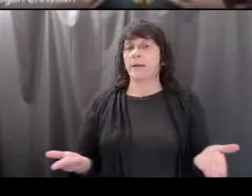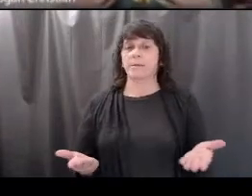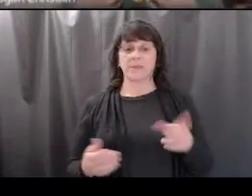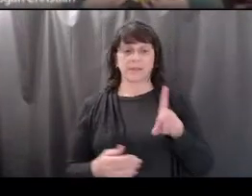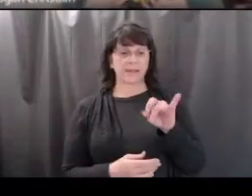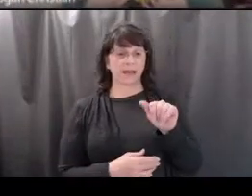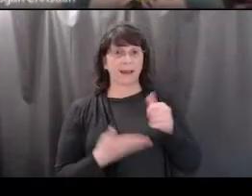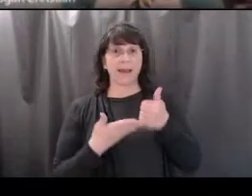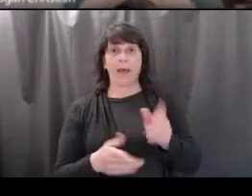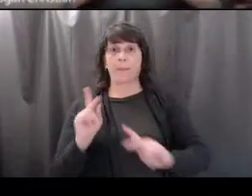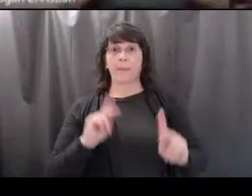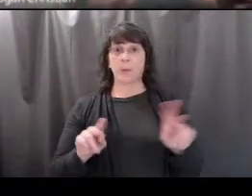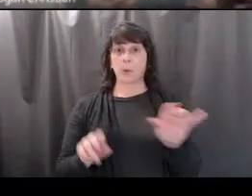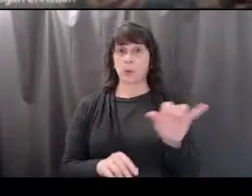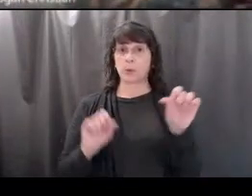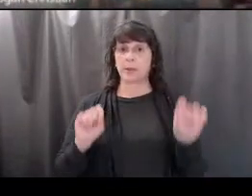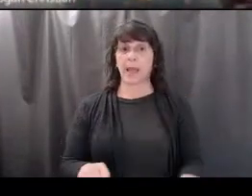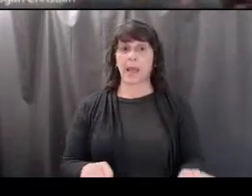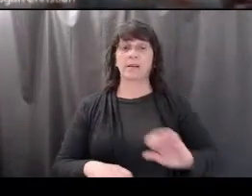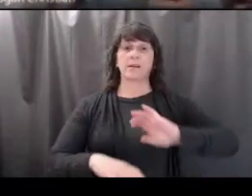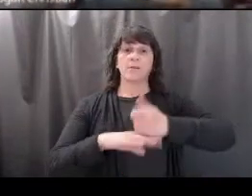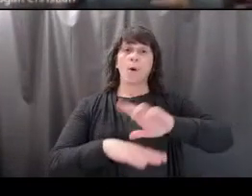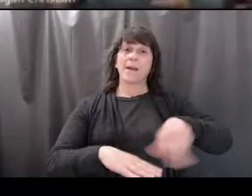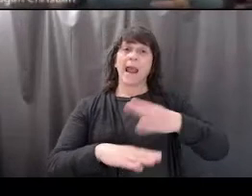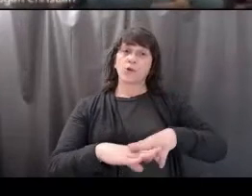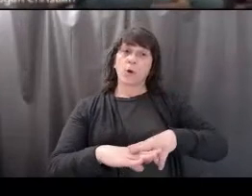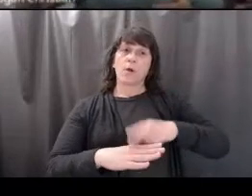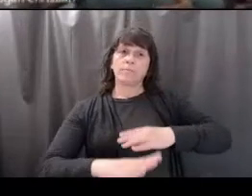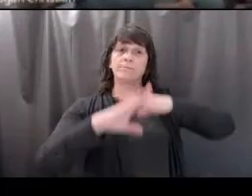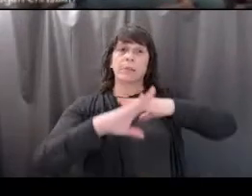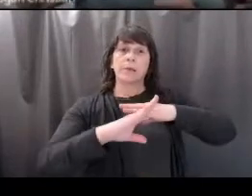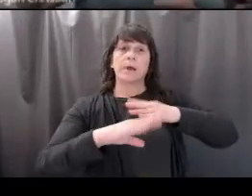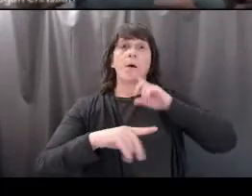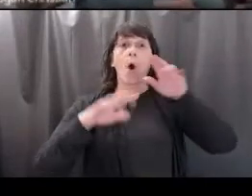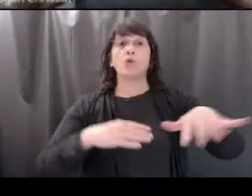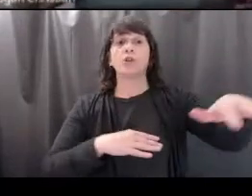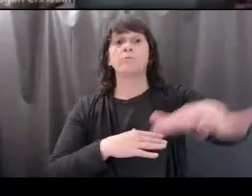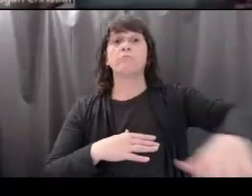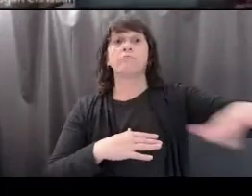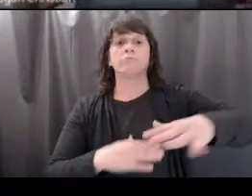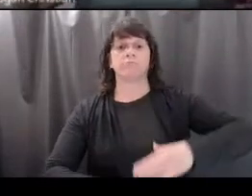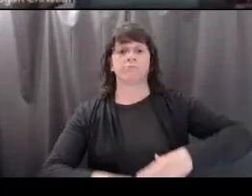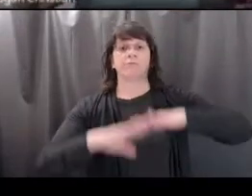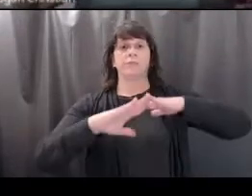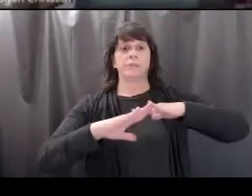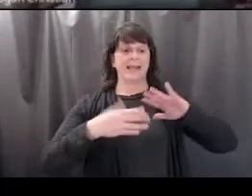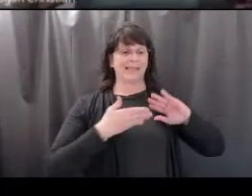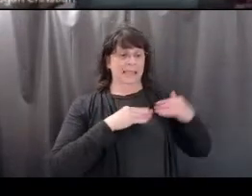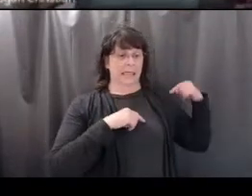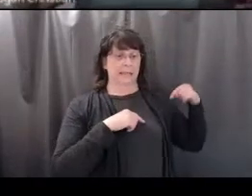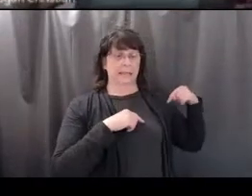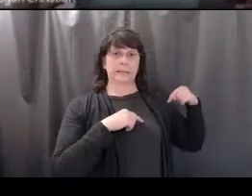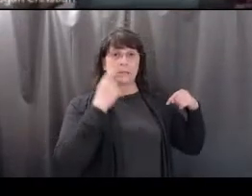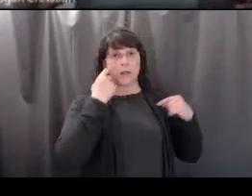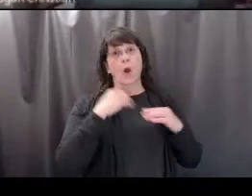too. So they form natural barriers between the ocean or large bodies of water and cities, or coastal